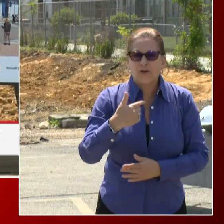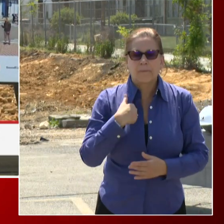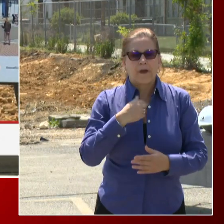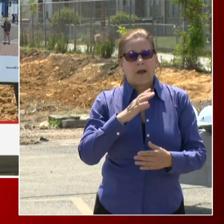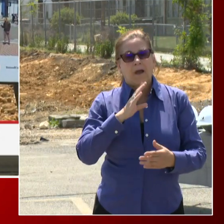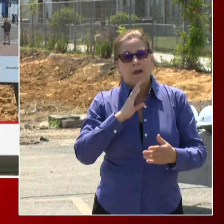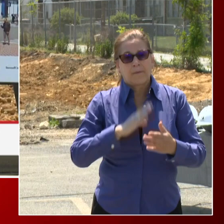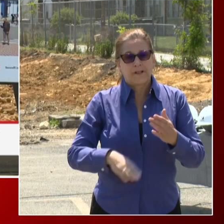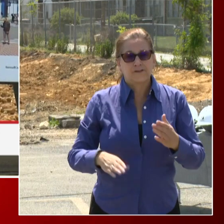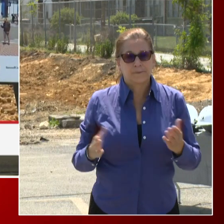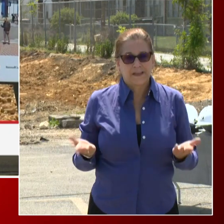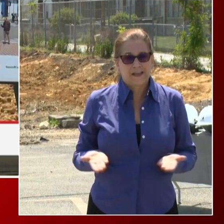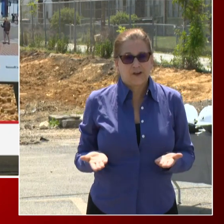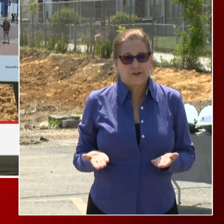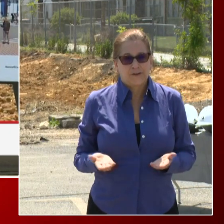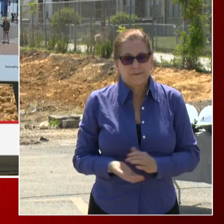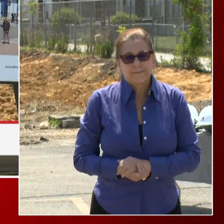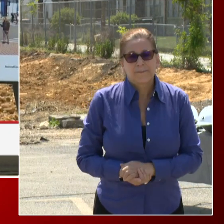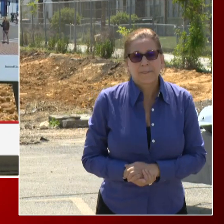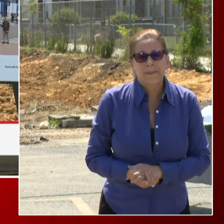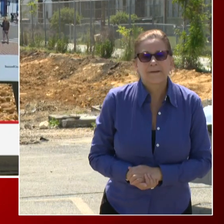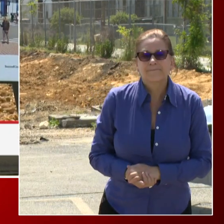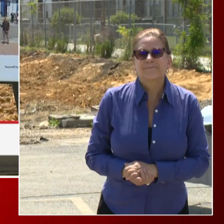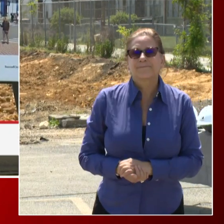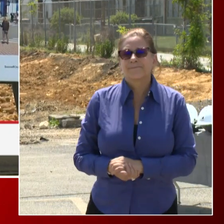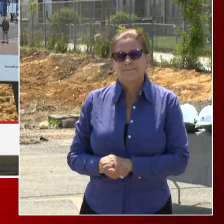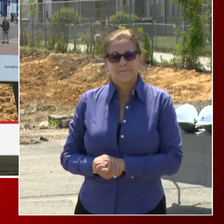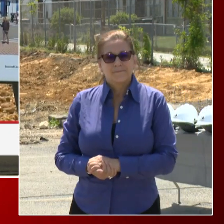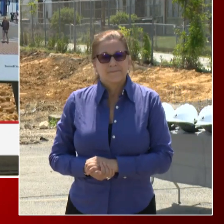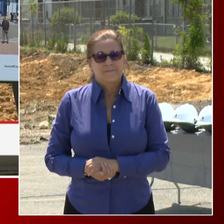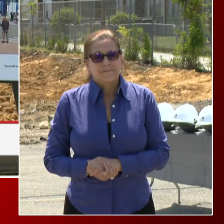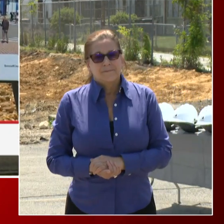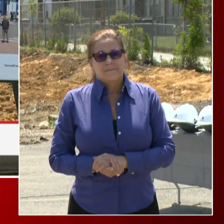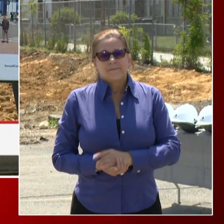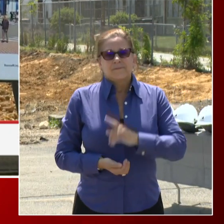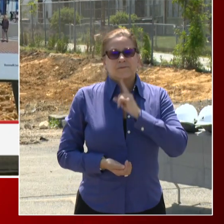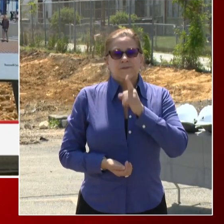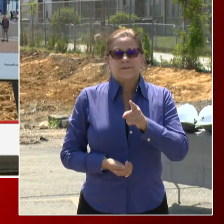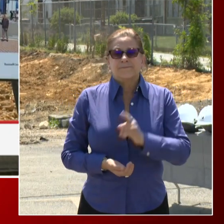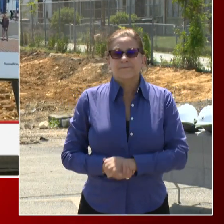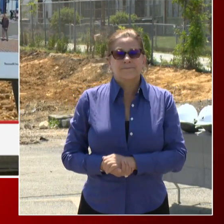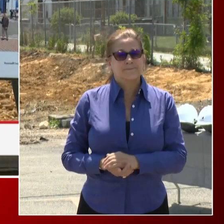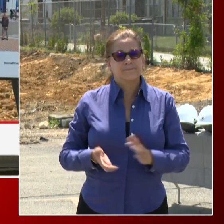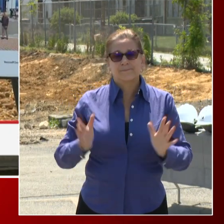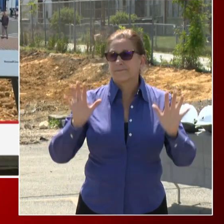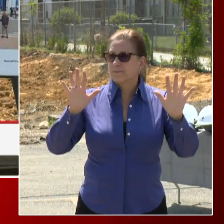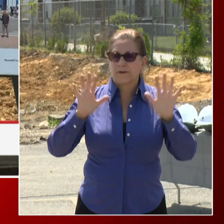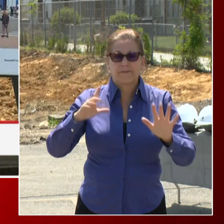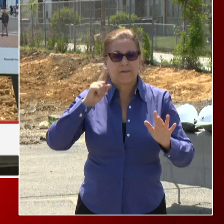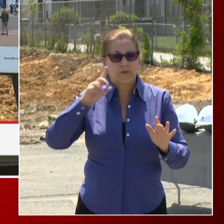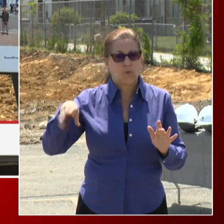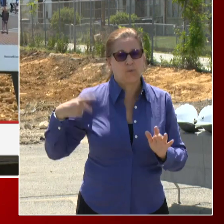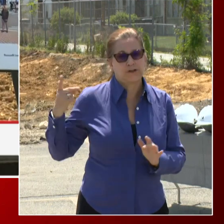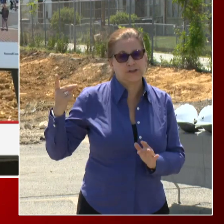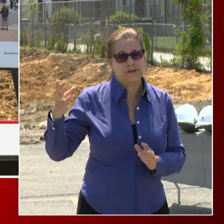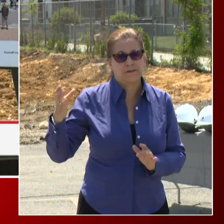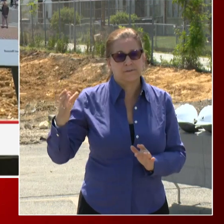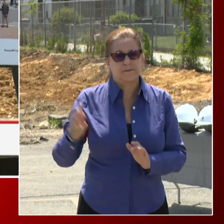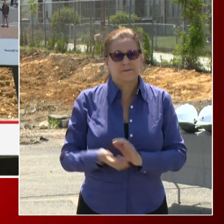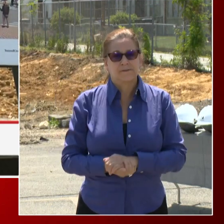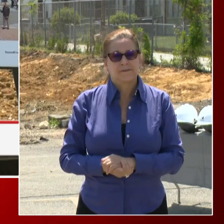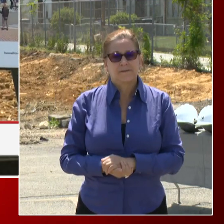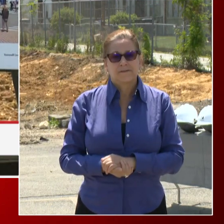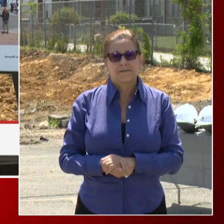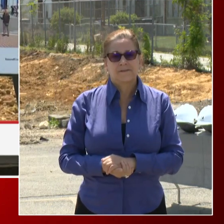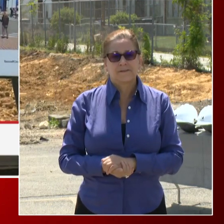You know, this is truly a triumph for Washington, D.C., and particularly for the residents of Ward 7. And it's something that our team